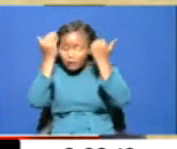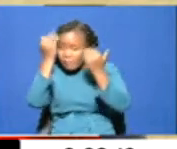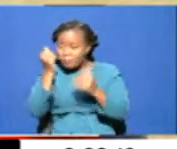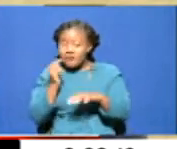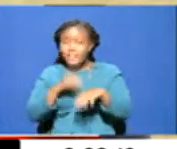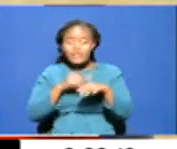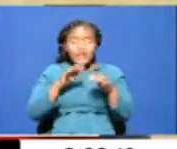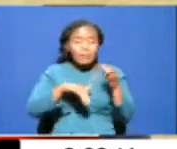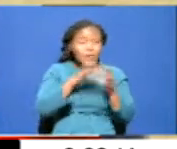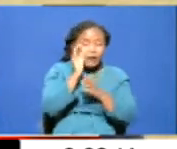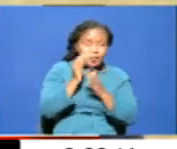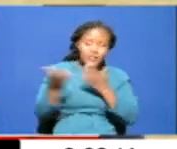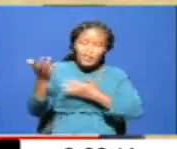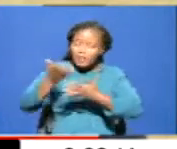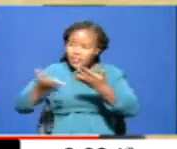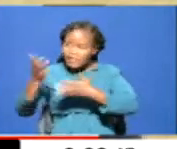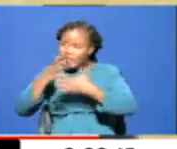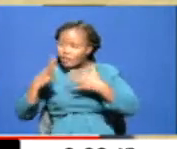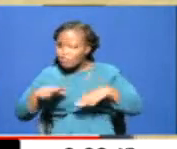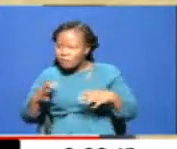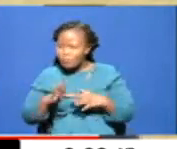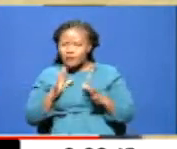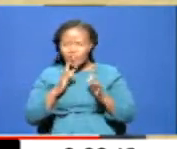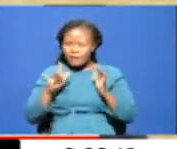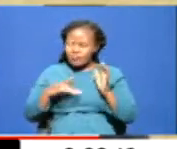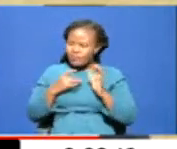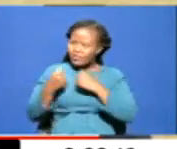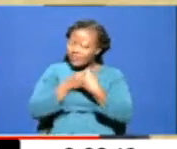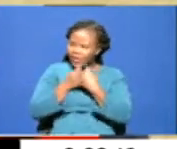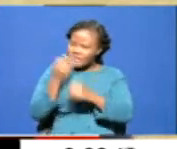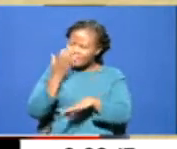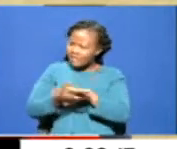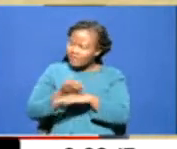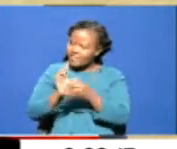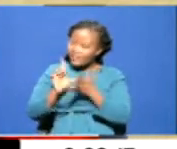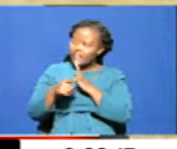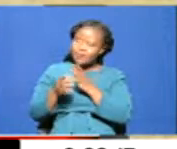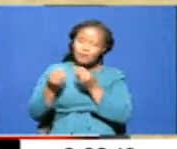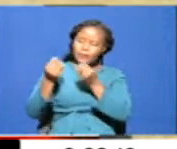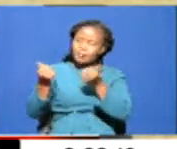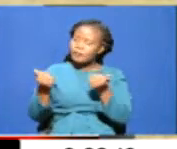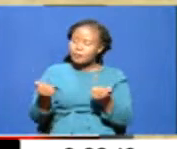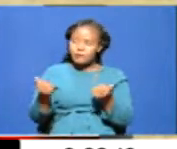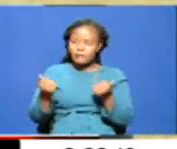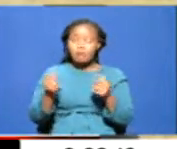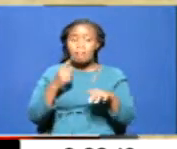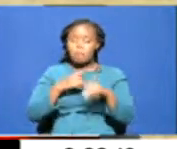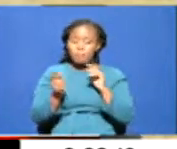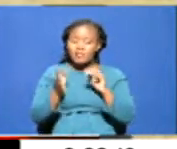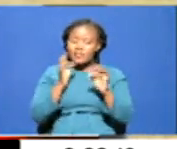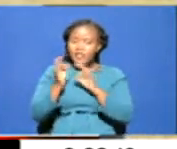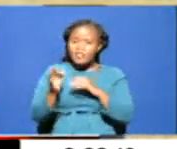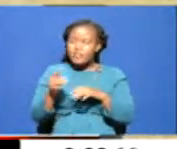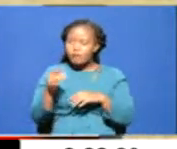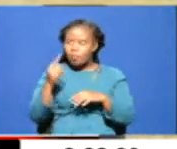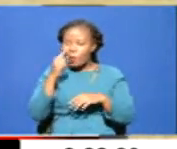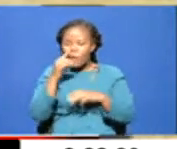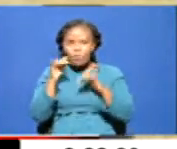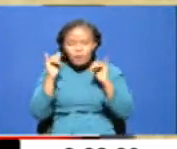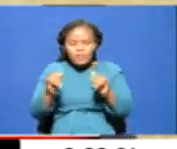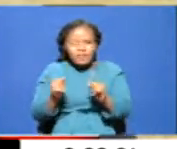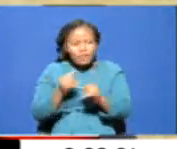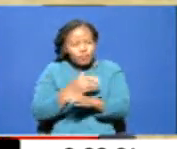yeye ile yenye ulikuwa unaona unapitia, unapata mwingine anapitia zaidi yako. Wewe unaona hakuna kitu unapitia. But ukikaa nao kwa nyumba, you will end up killing